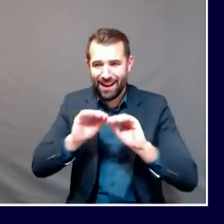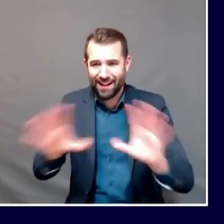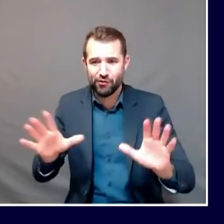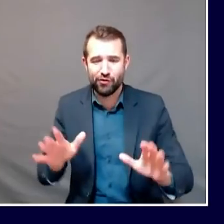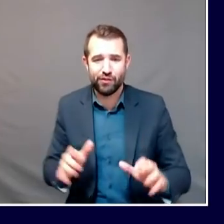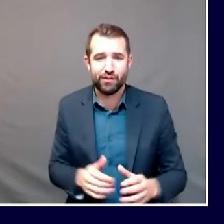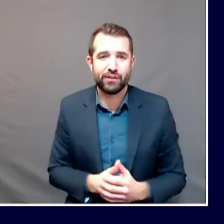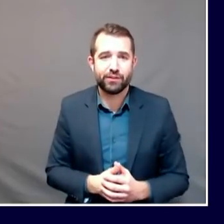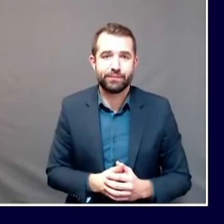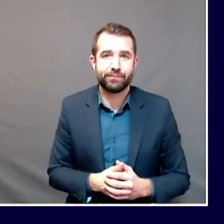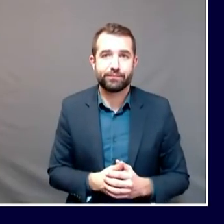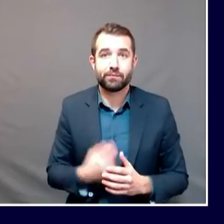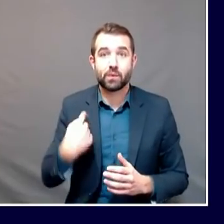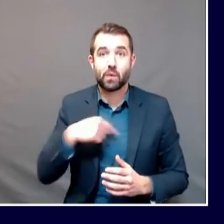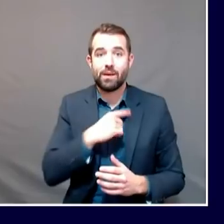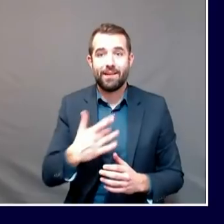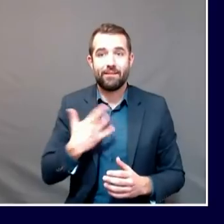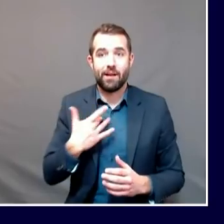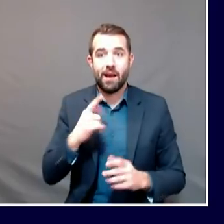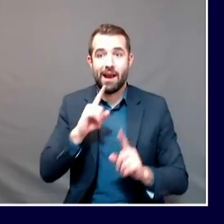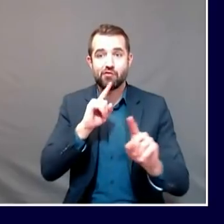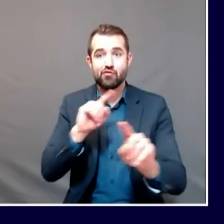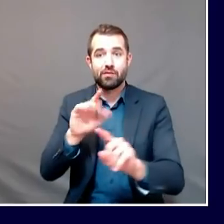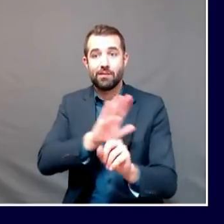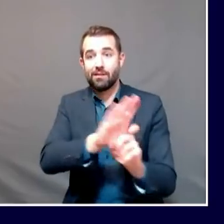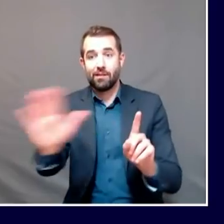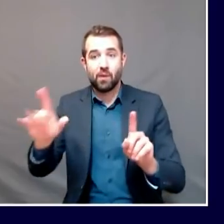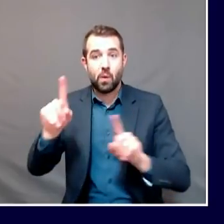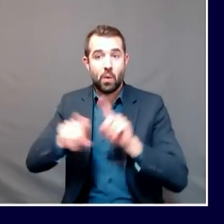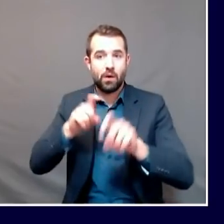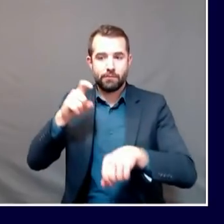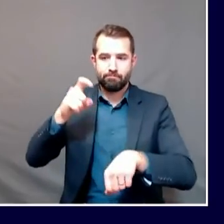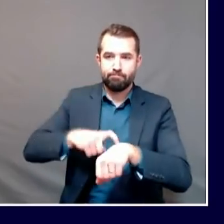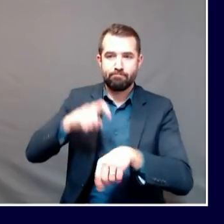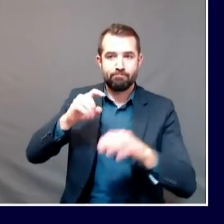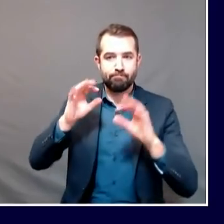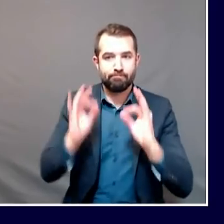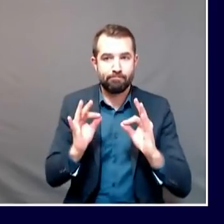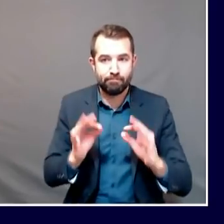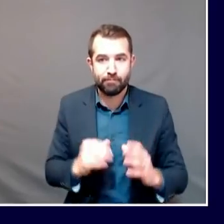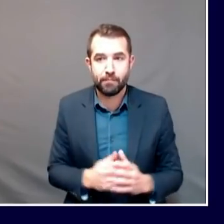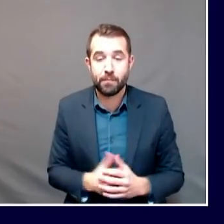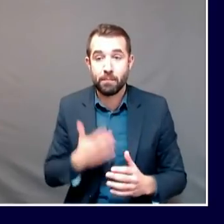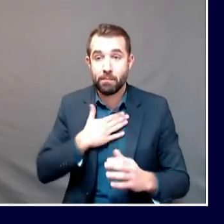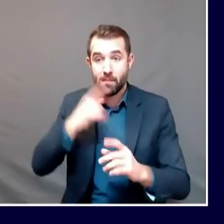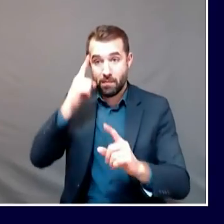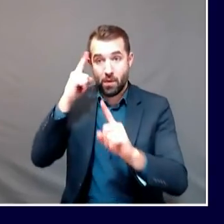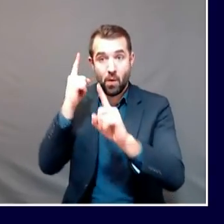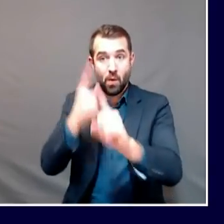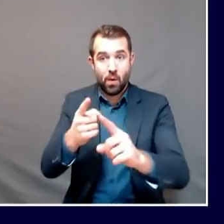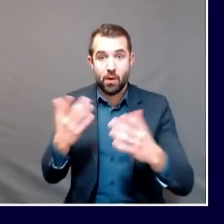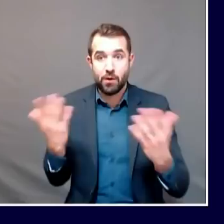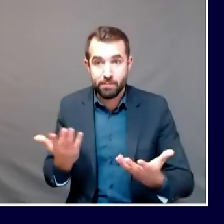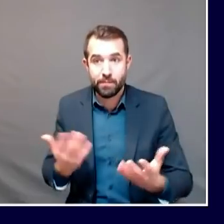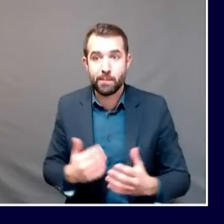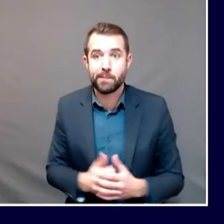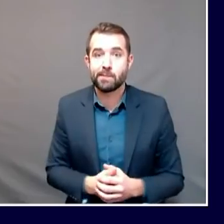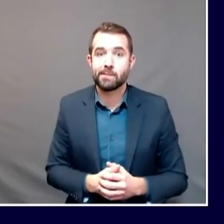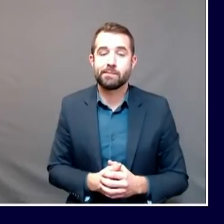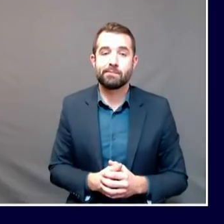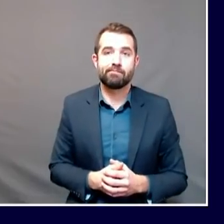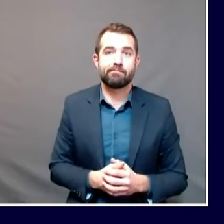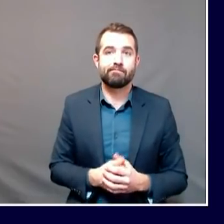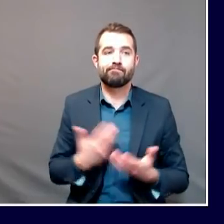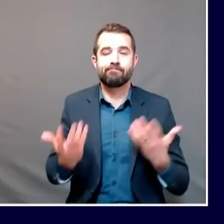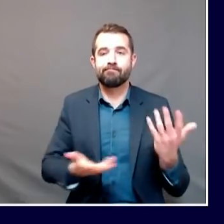getting answered in a similarly timely fashion. My goal in doing so is to get ahead, or ideally